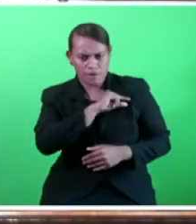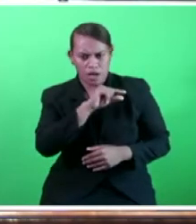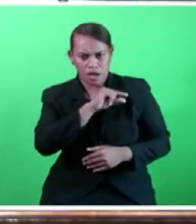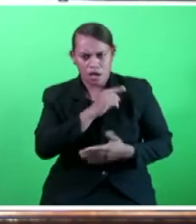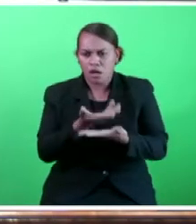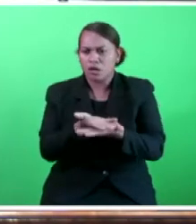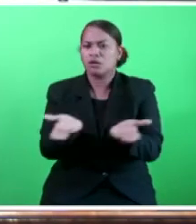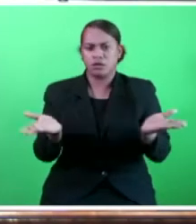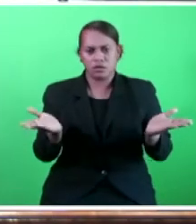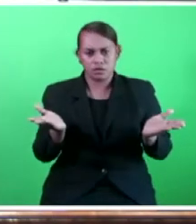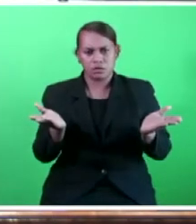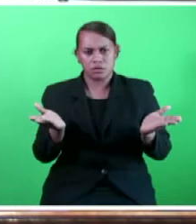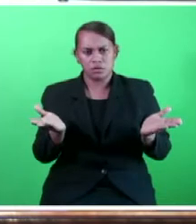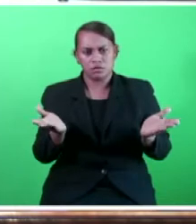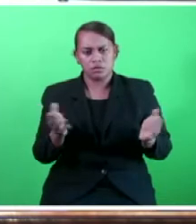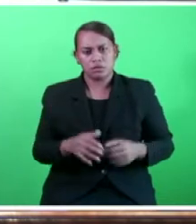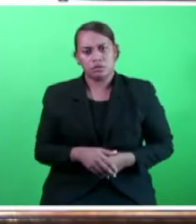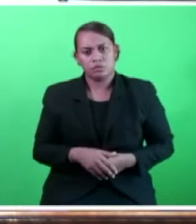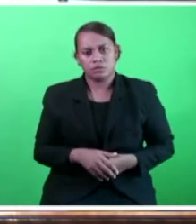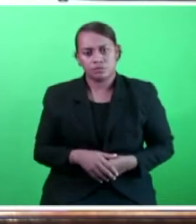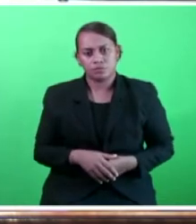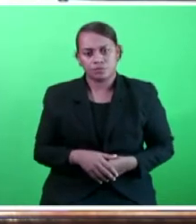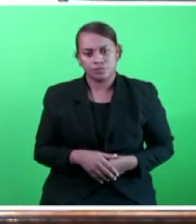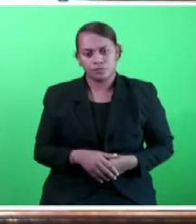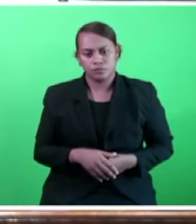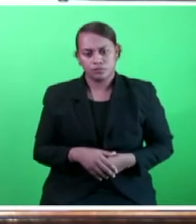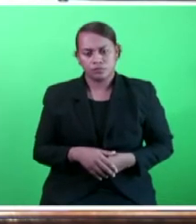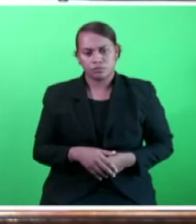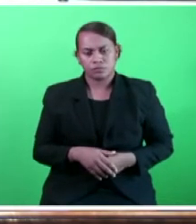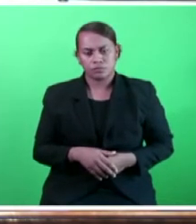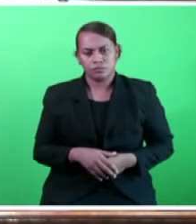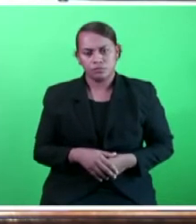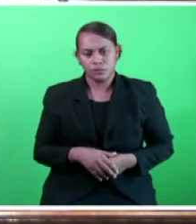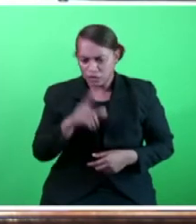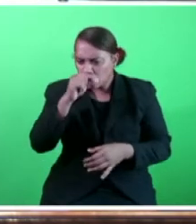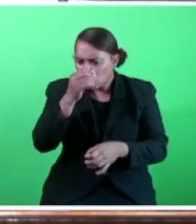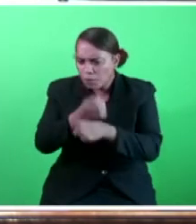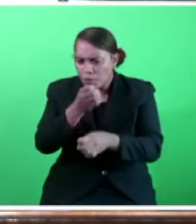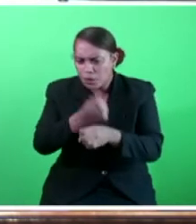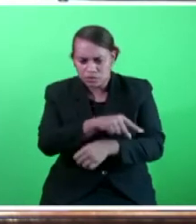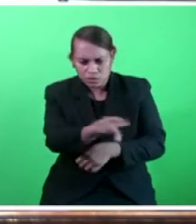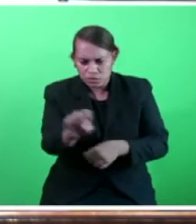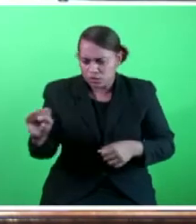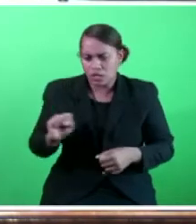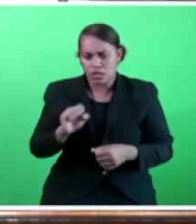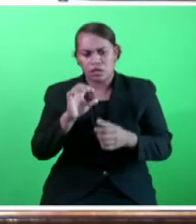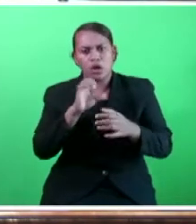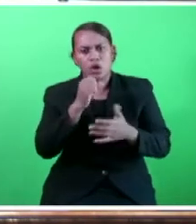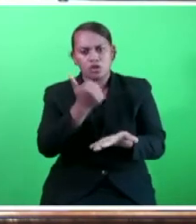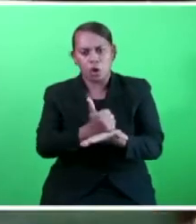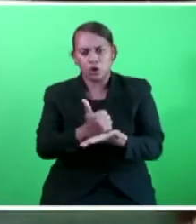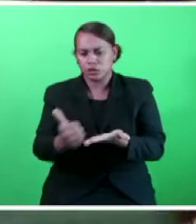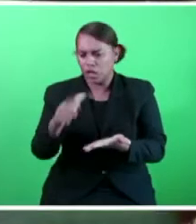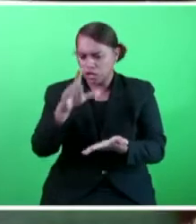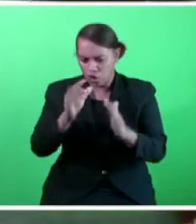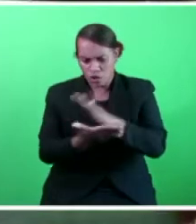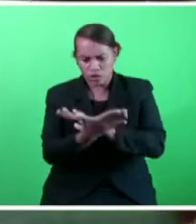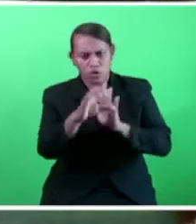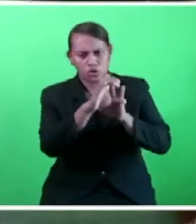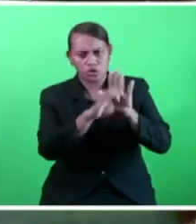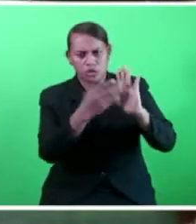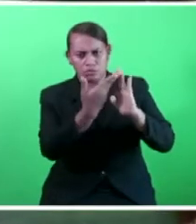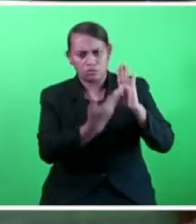to operationalize their constitutional authority under Section 127 of the Fijian Constitution. The review found that overall the